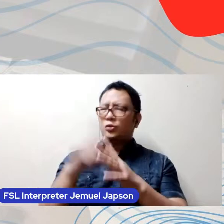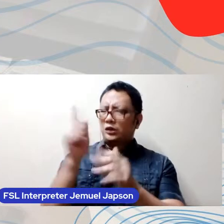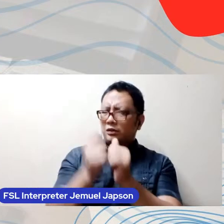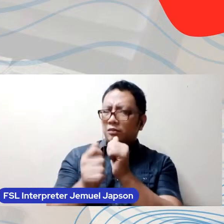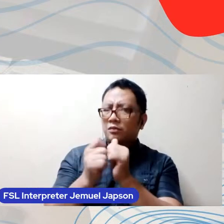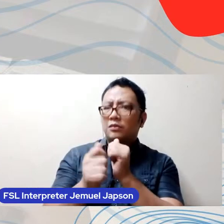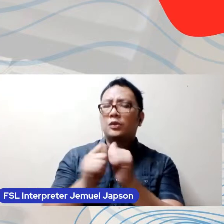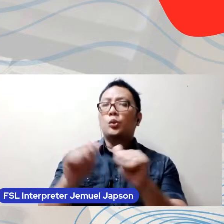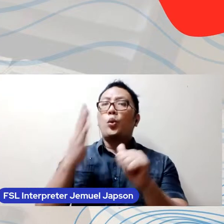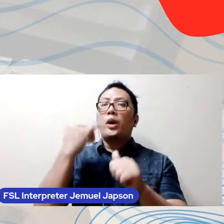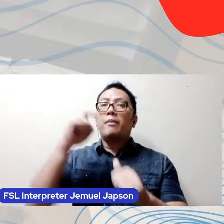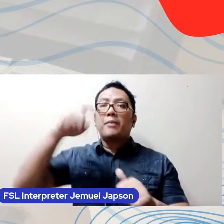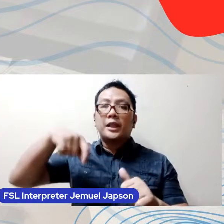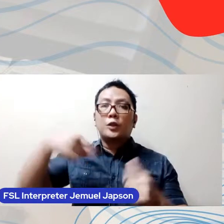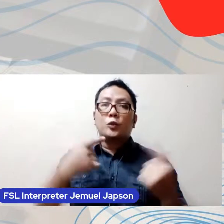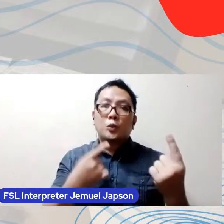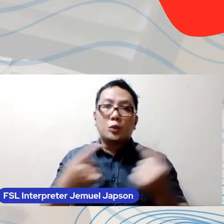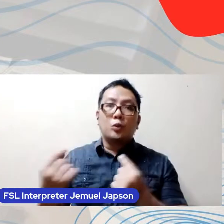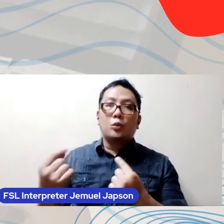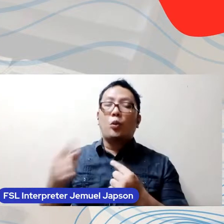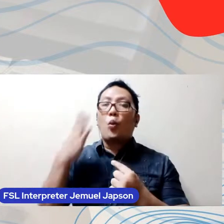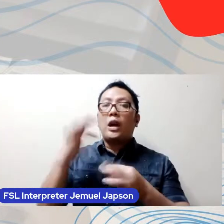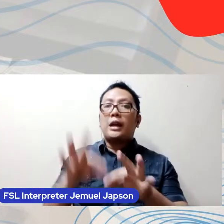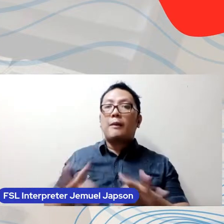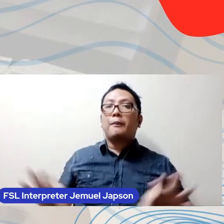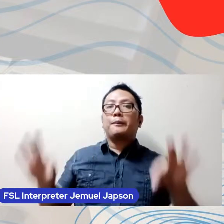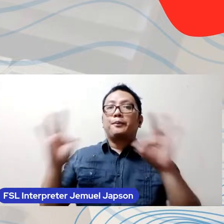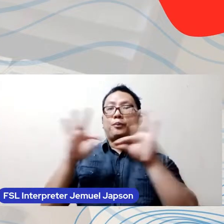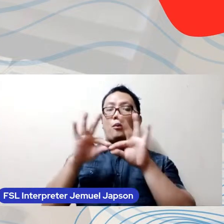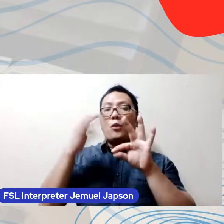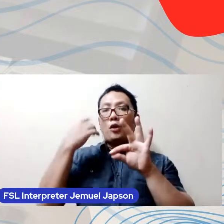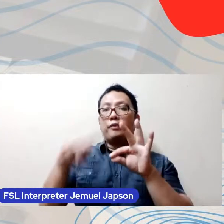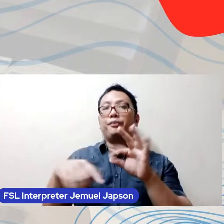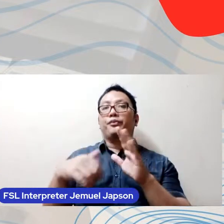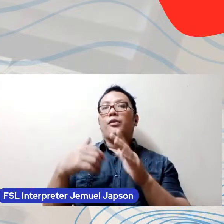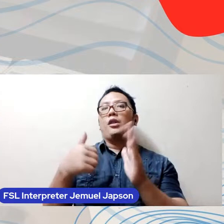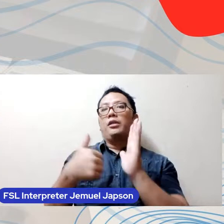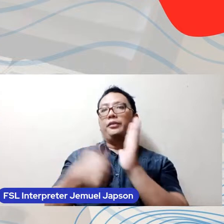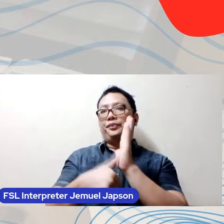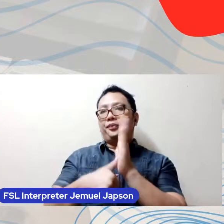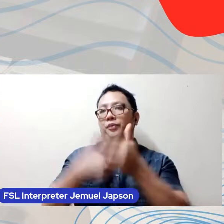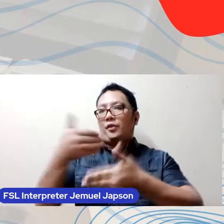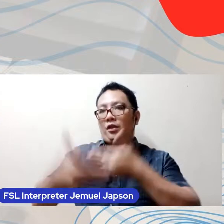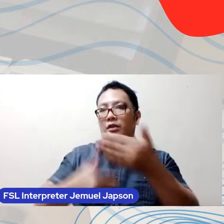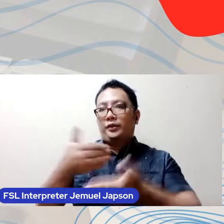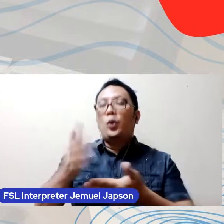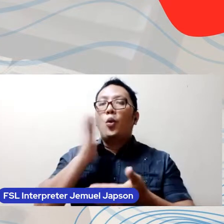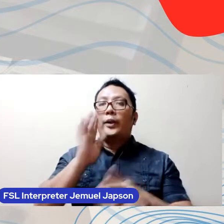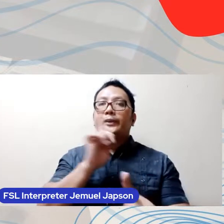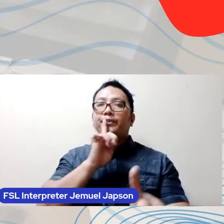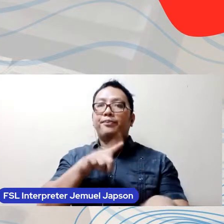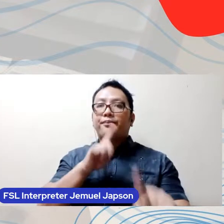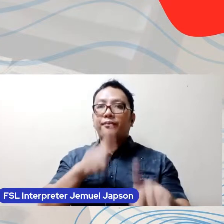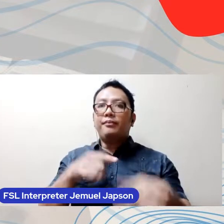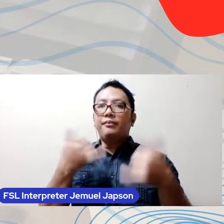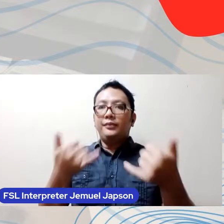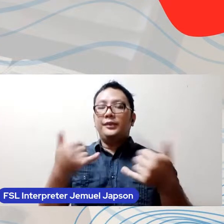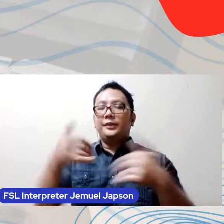is being done, and what is its importance to our electoral process. We will try to answer all of these questions